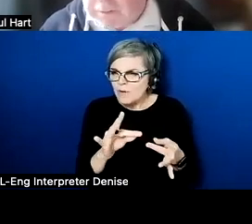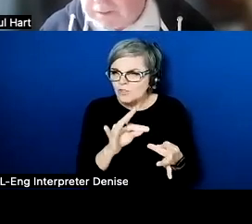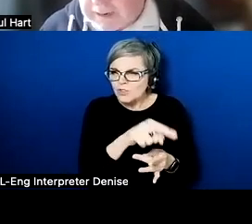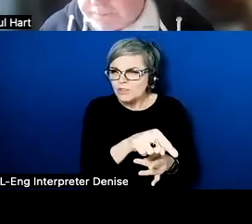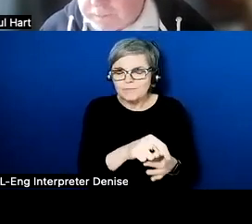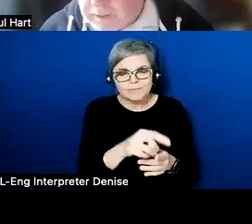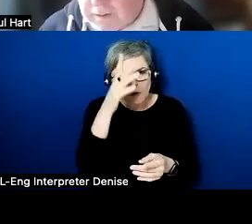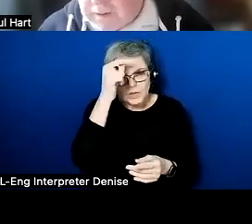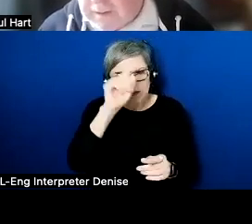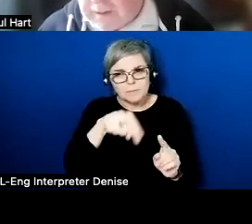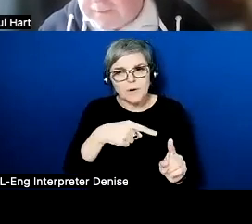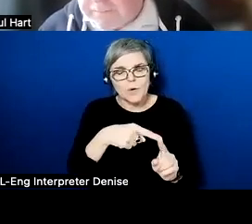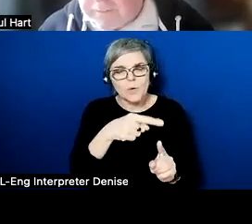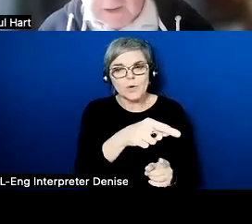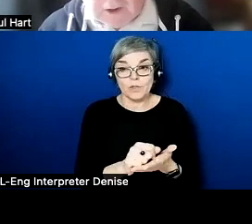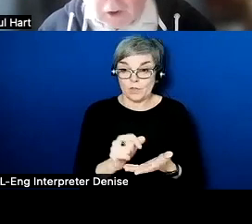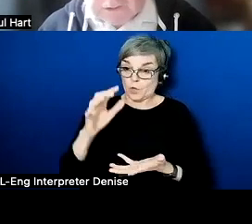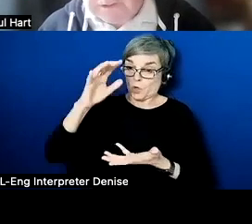about the